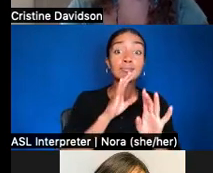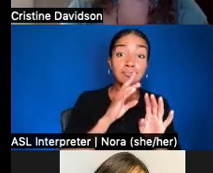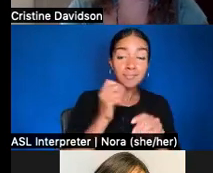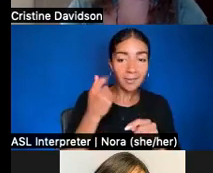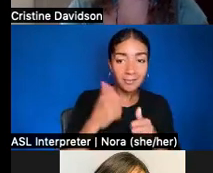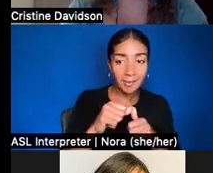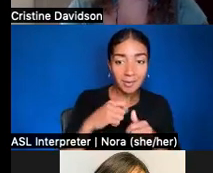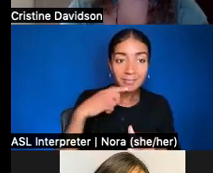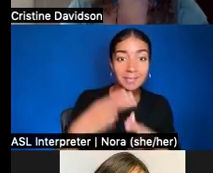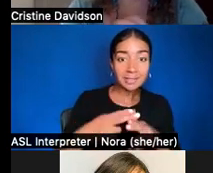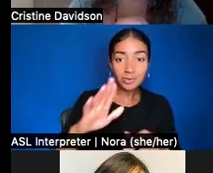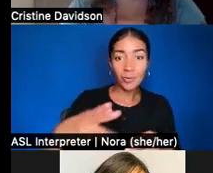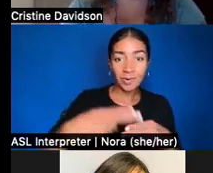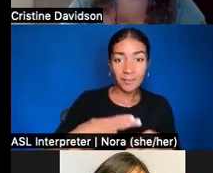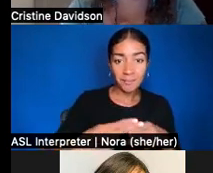talking.